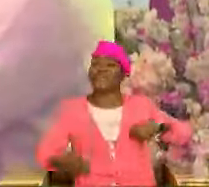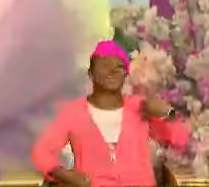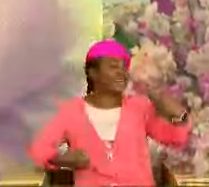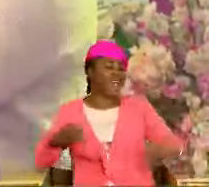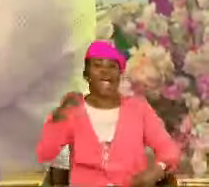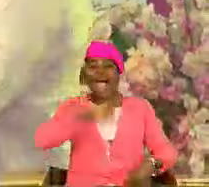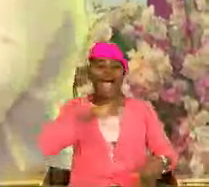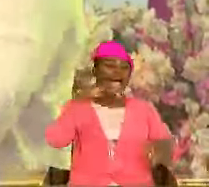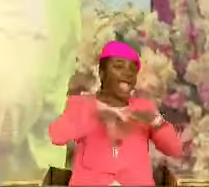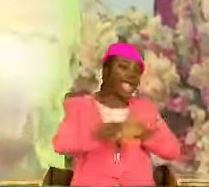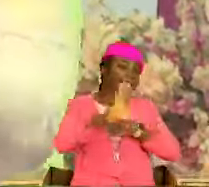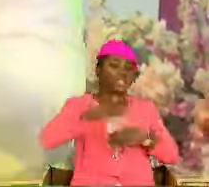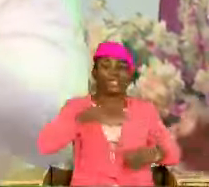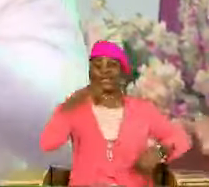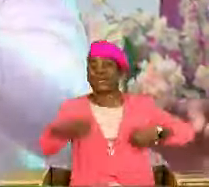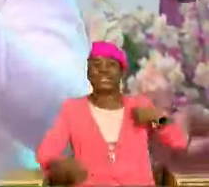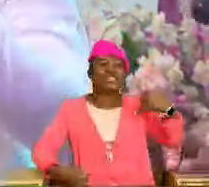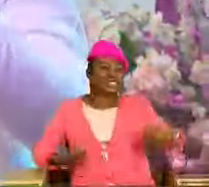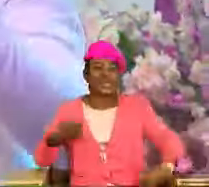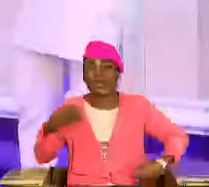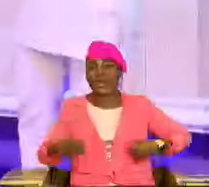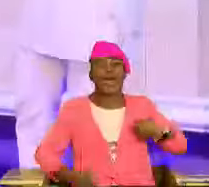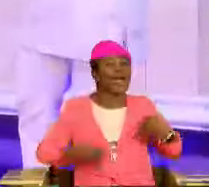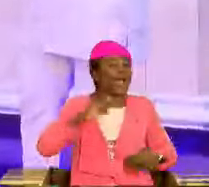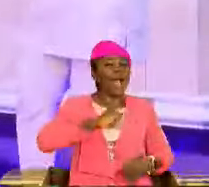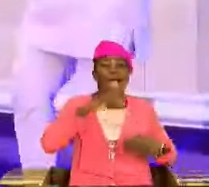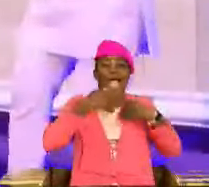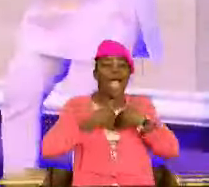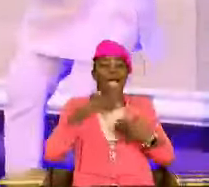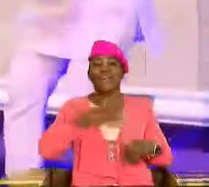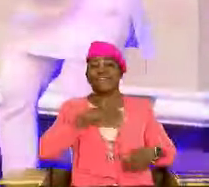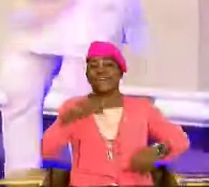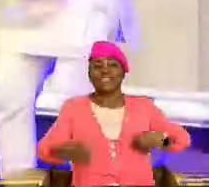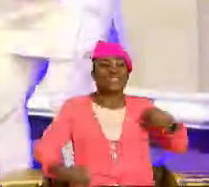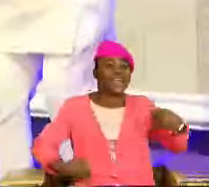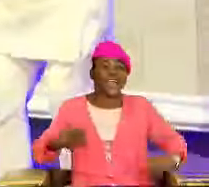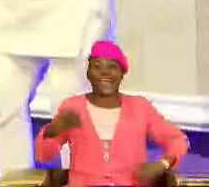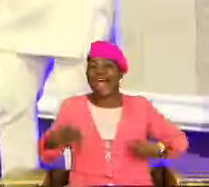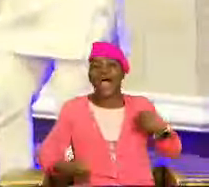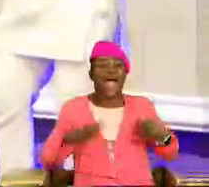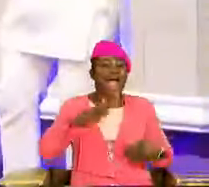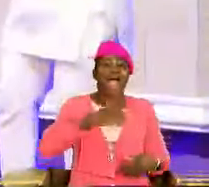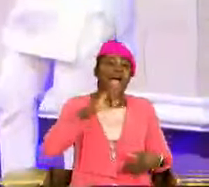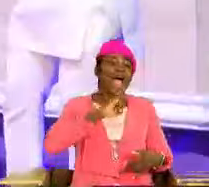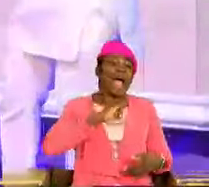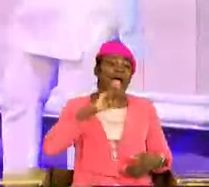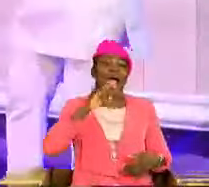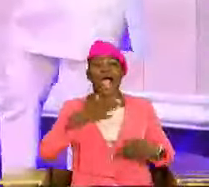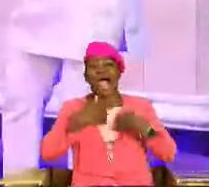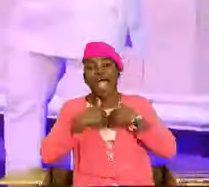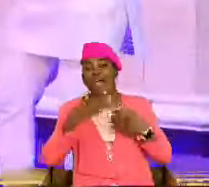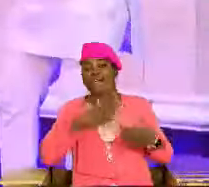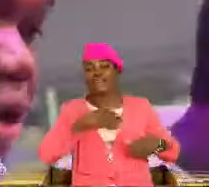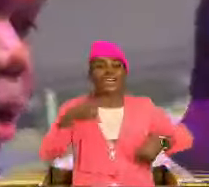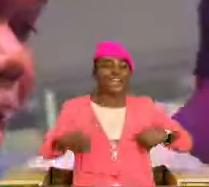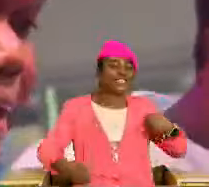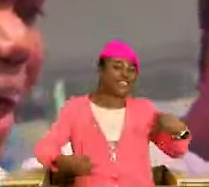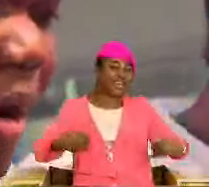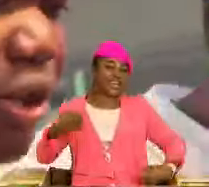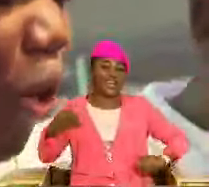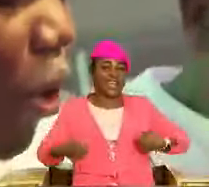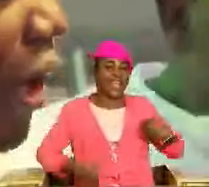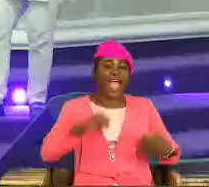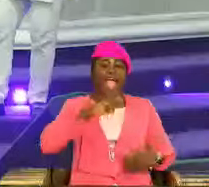don't my joy I don't myy I don't myy I don't myy I don't